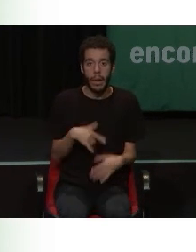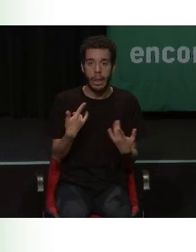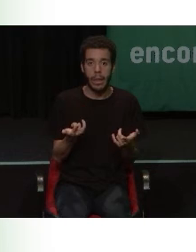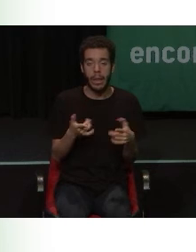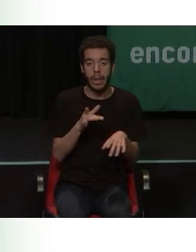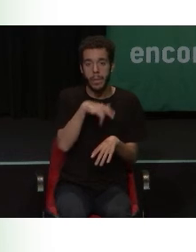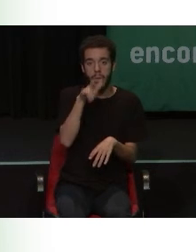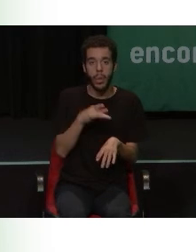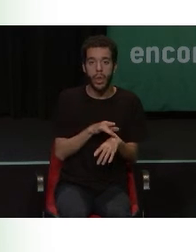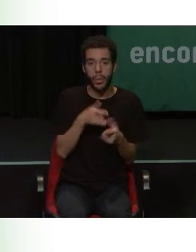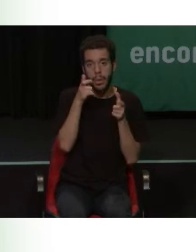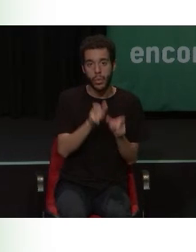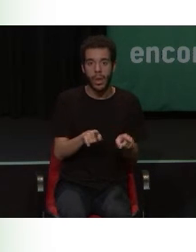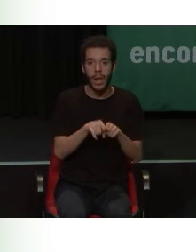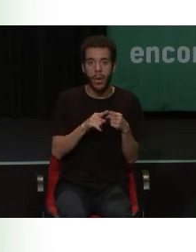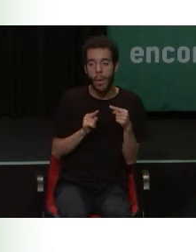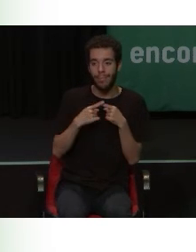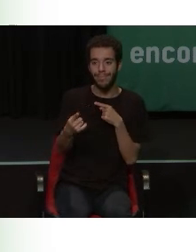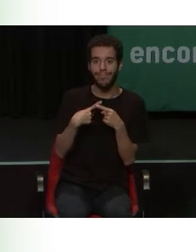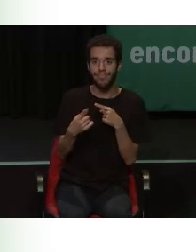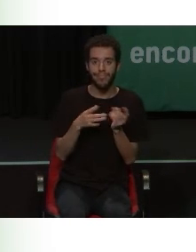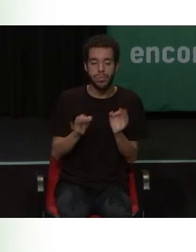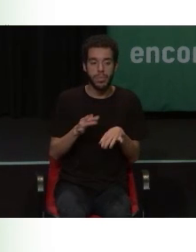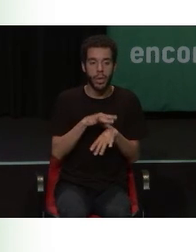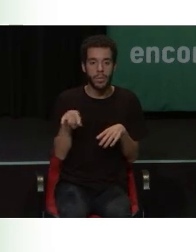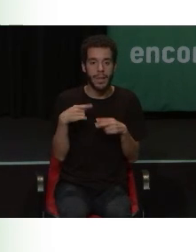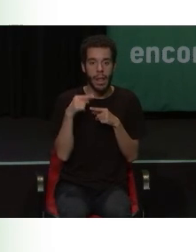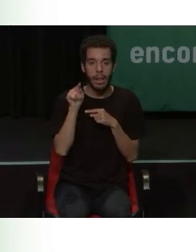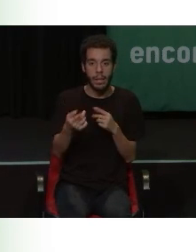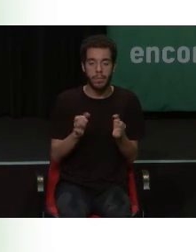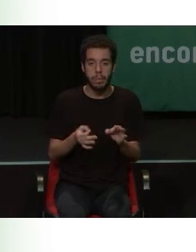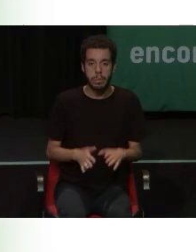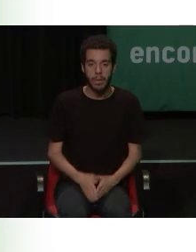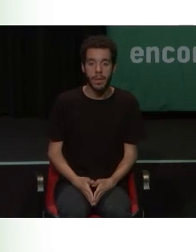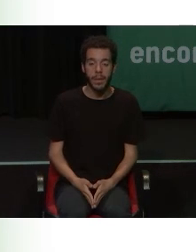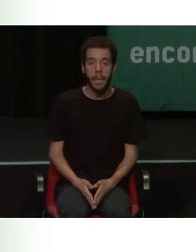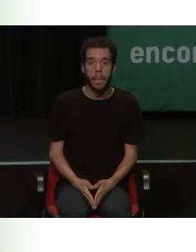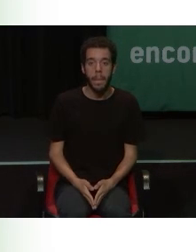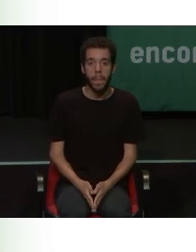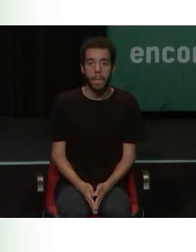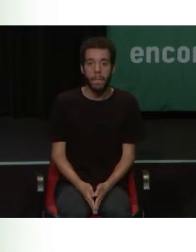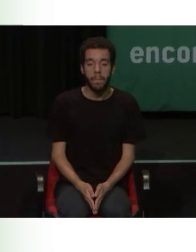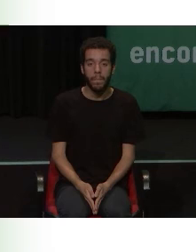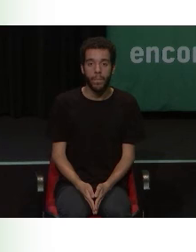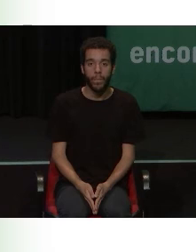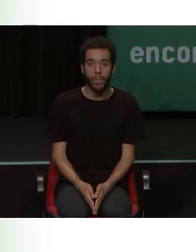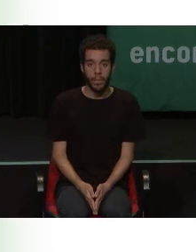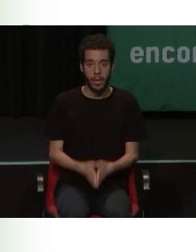for a high monitoring of the patient at home without the need of the patient having to go to the hospital